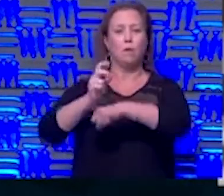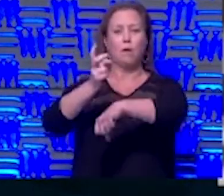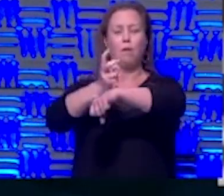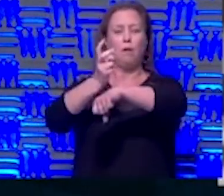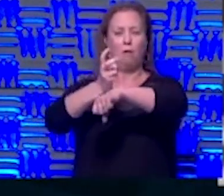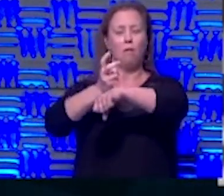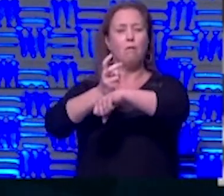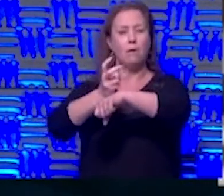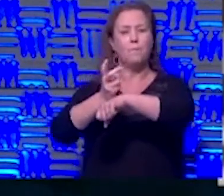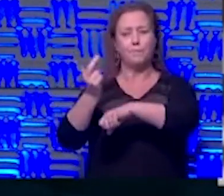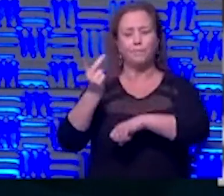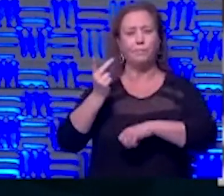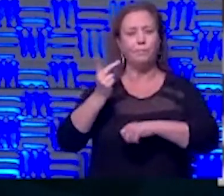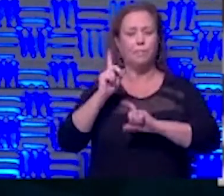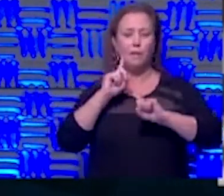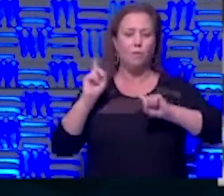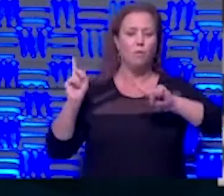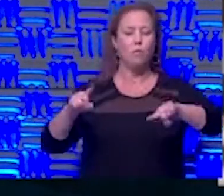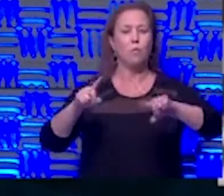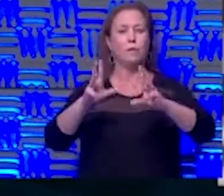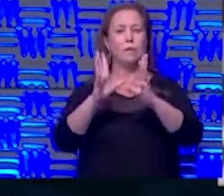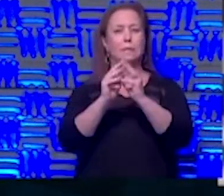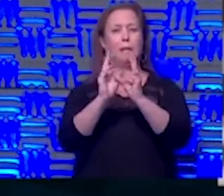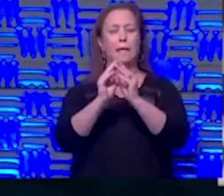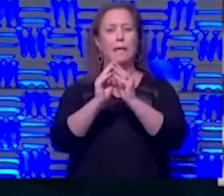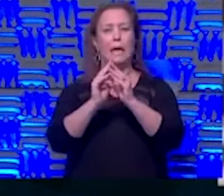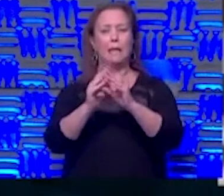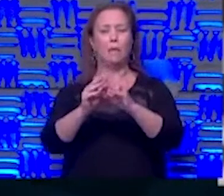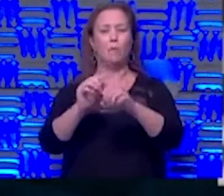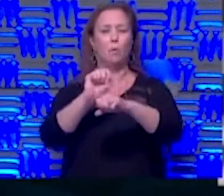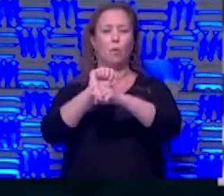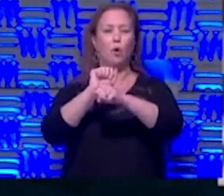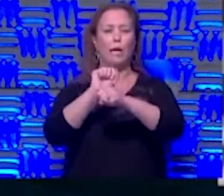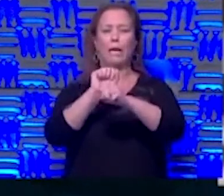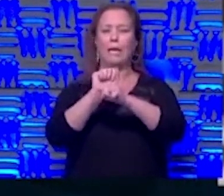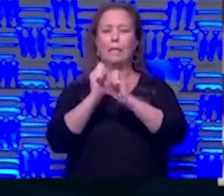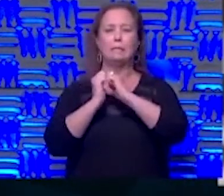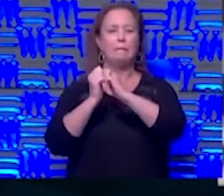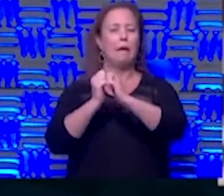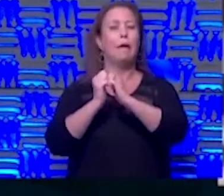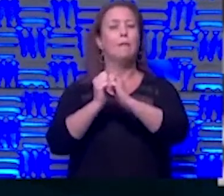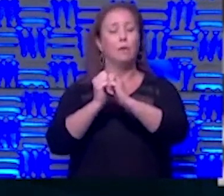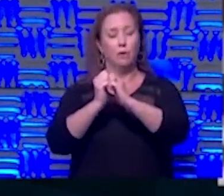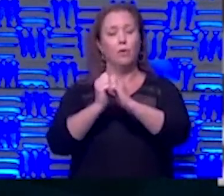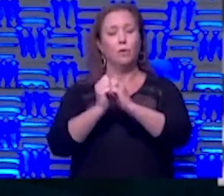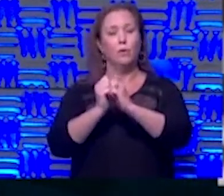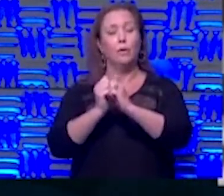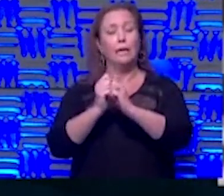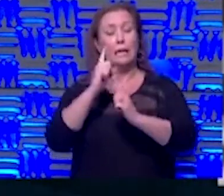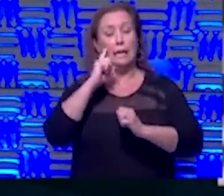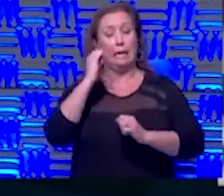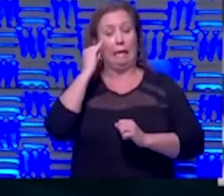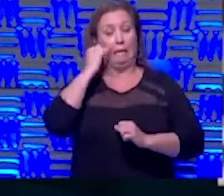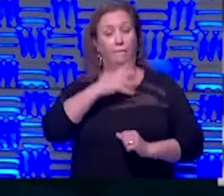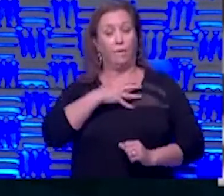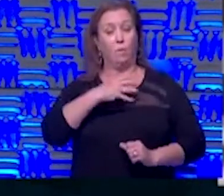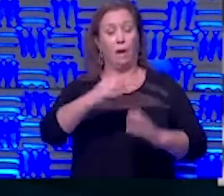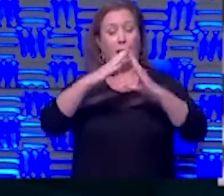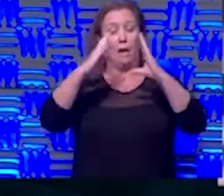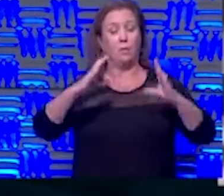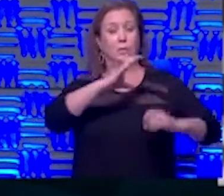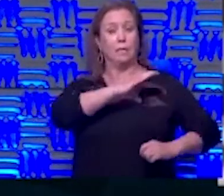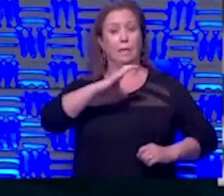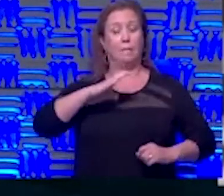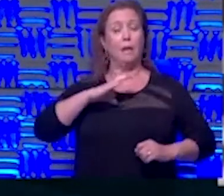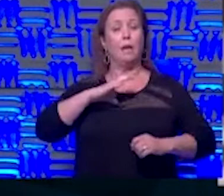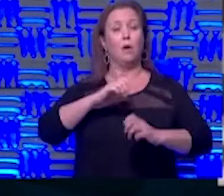attended, that they are synchronized, that we're on the same page. If the White House and the committee are